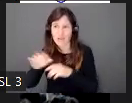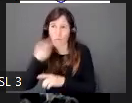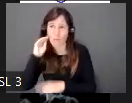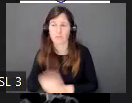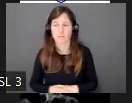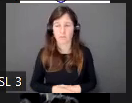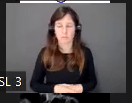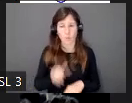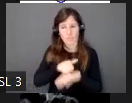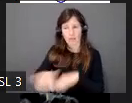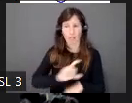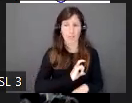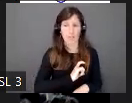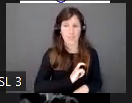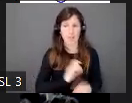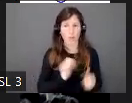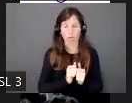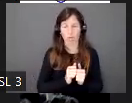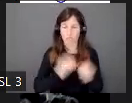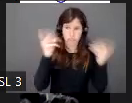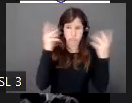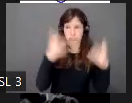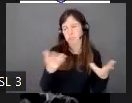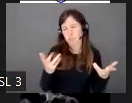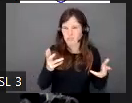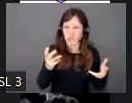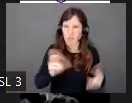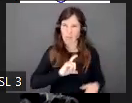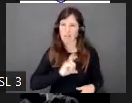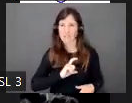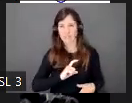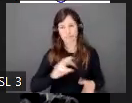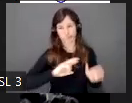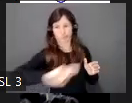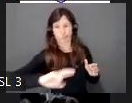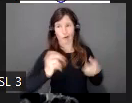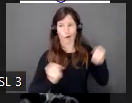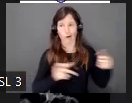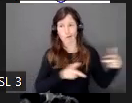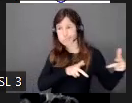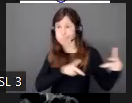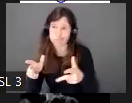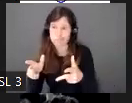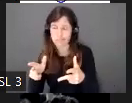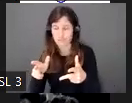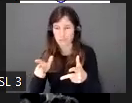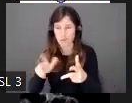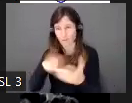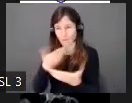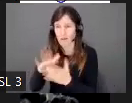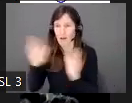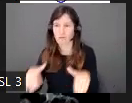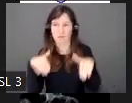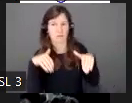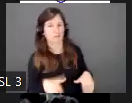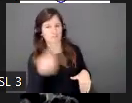stressful. So we try and have intakes, we call them, come direct to our team. And we have some